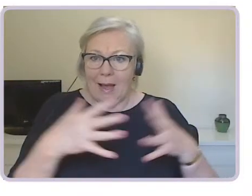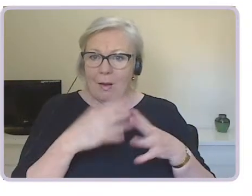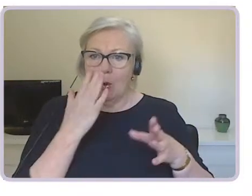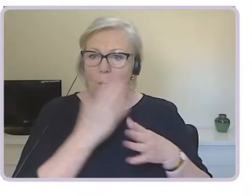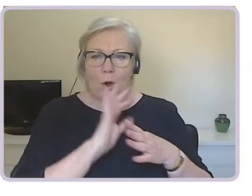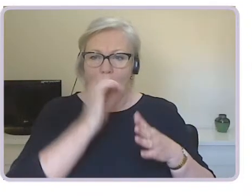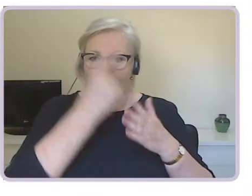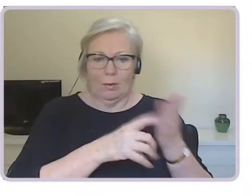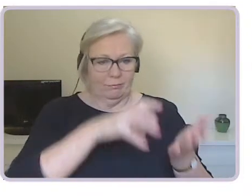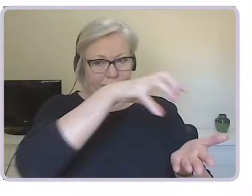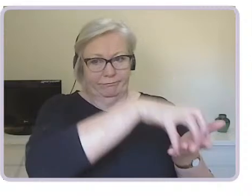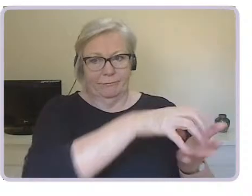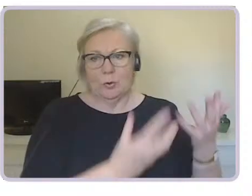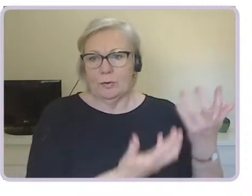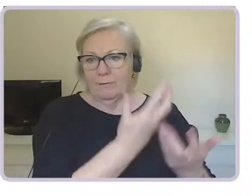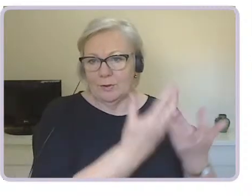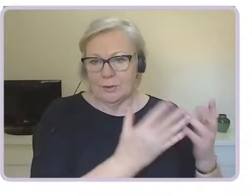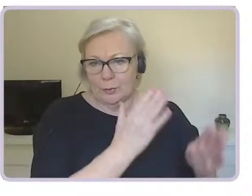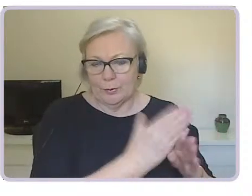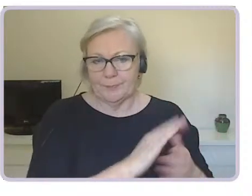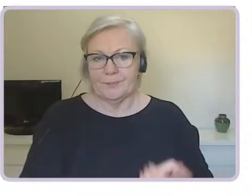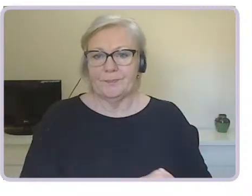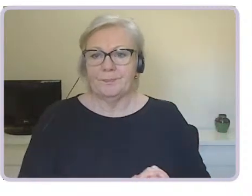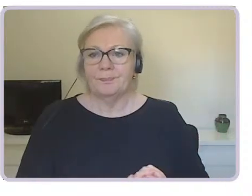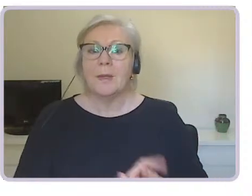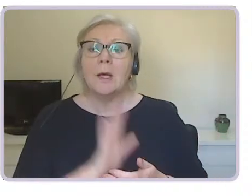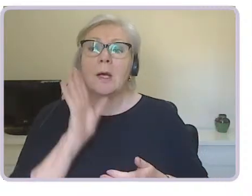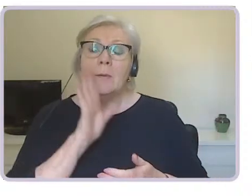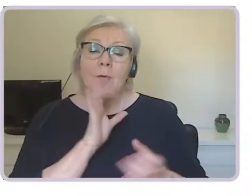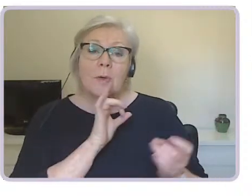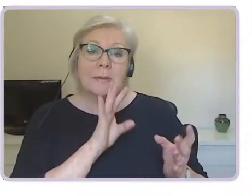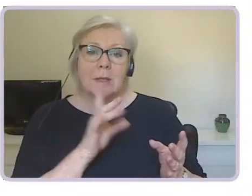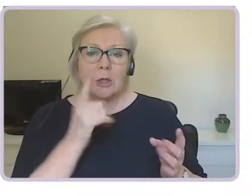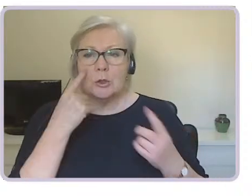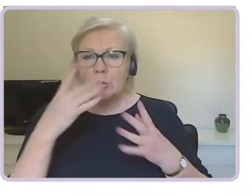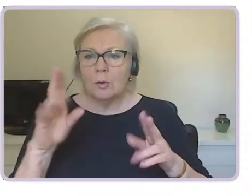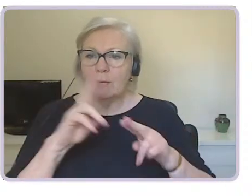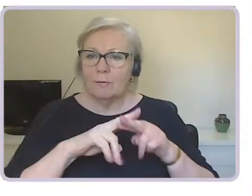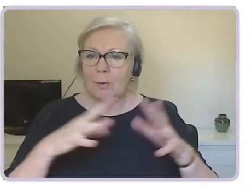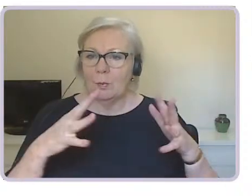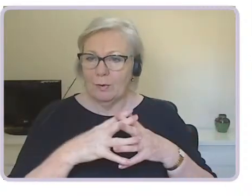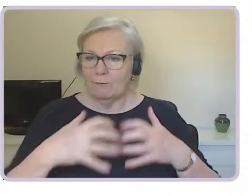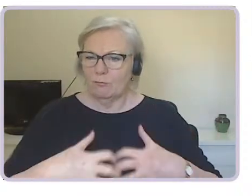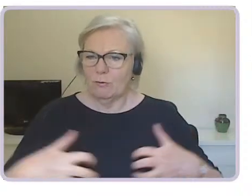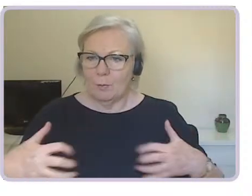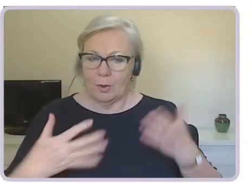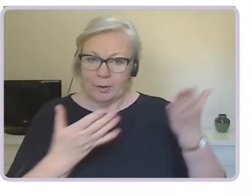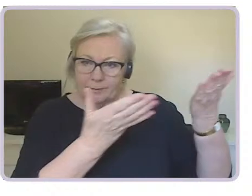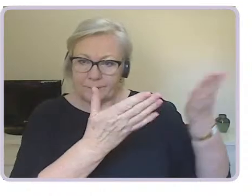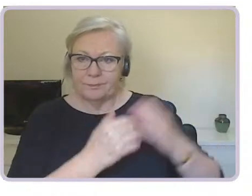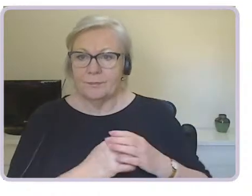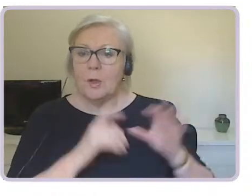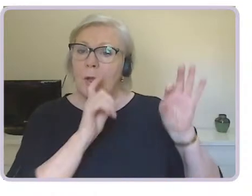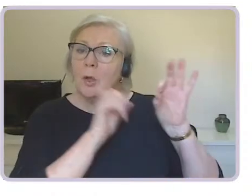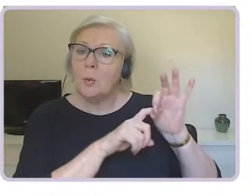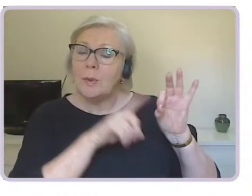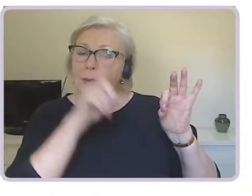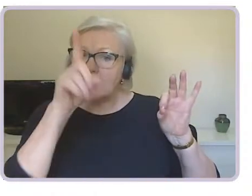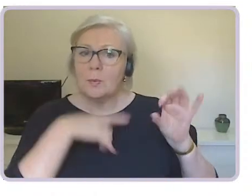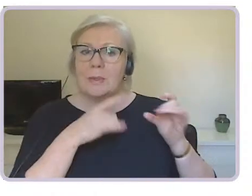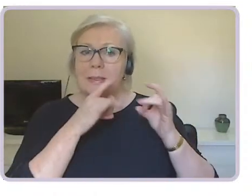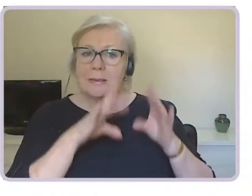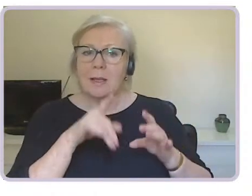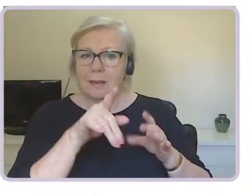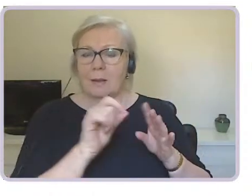The other thing I wanted to show you before we got started was this framework that we've built. In Queensland, we started the Queen Project